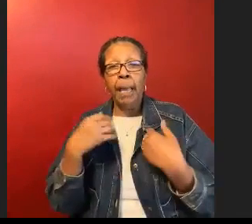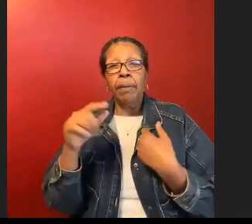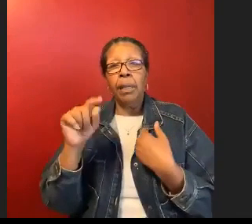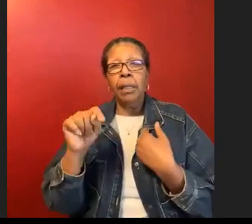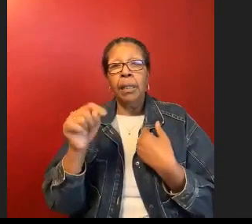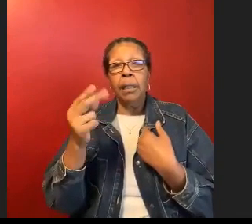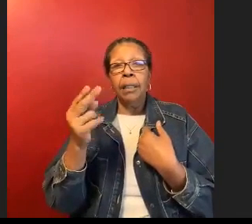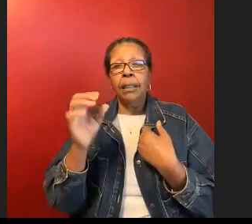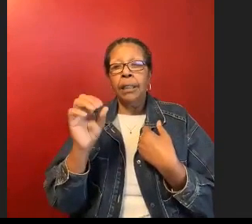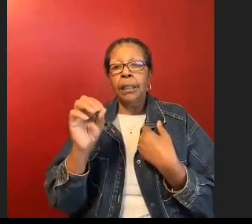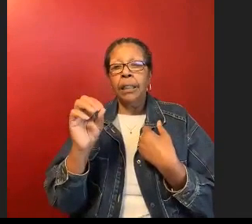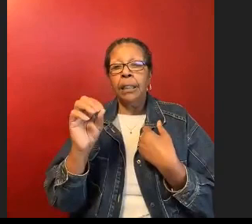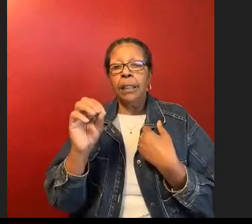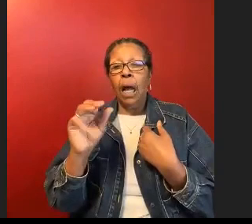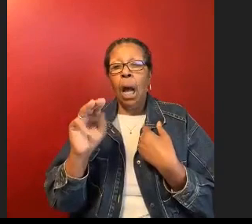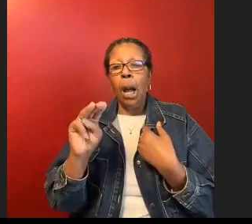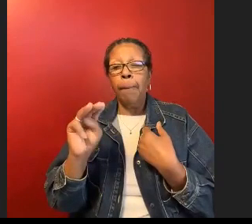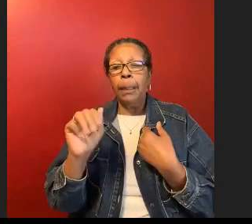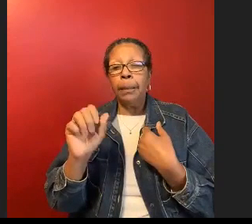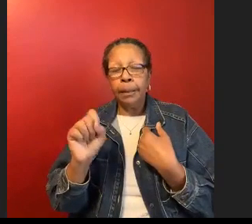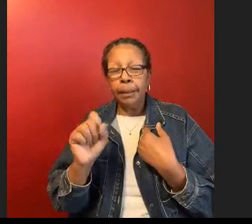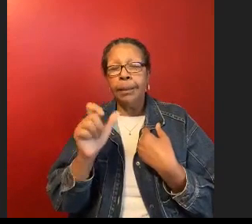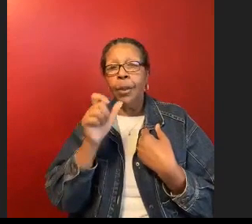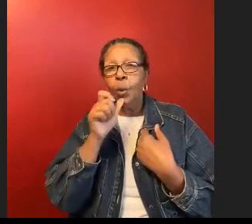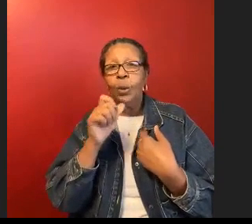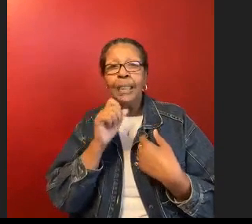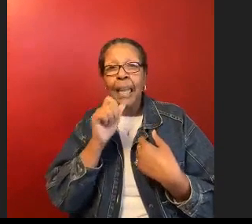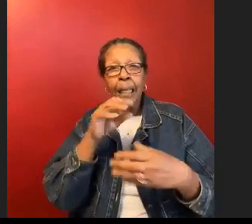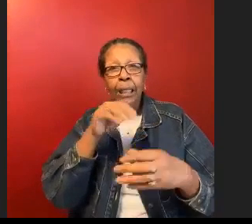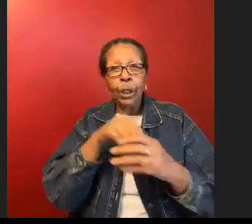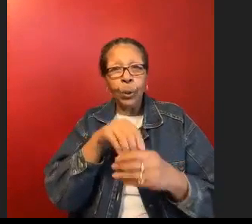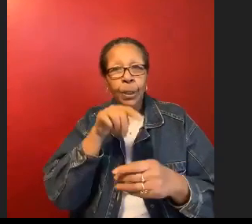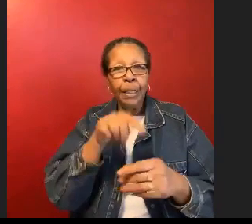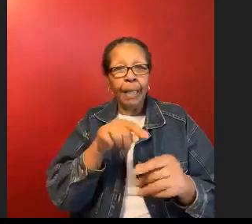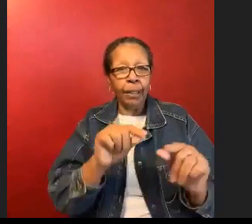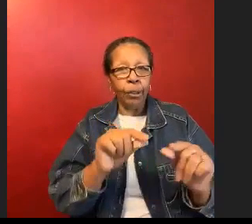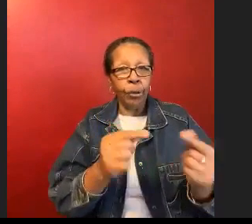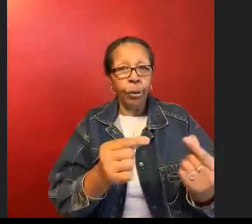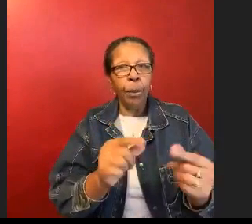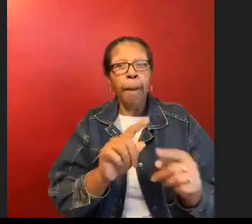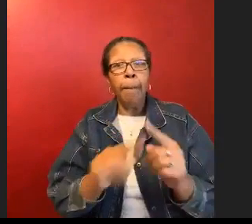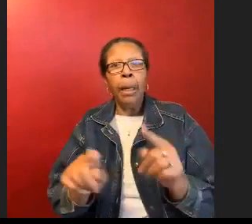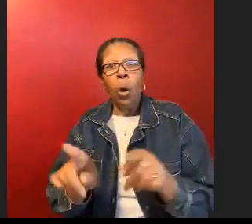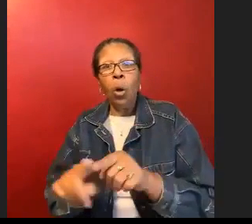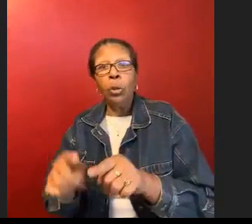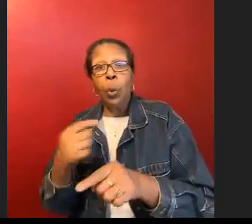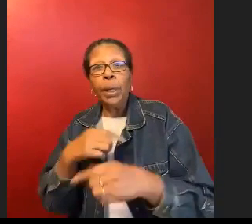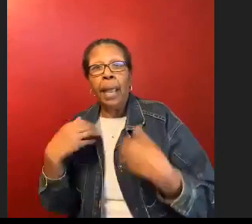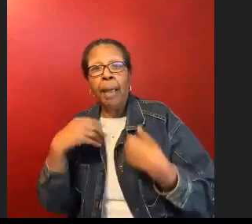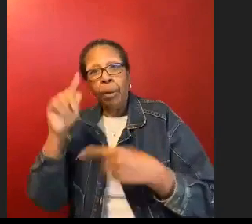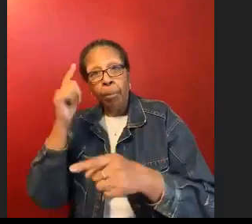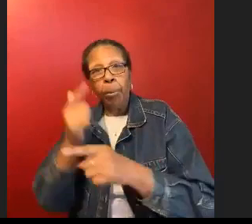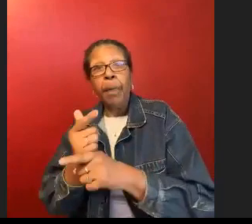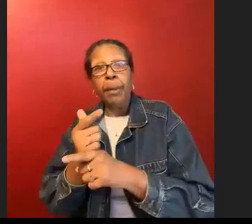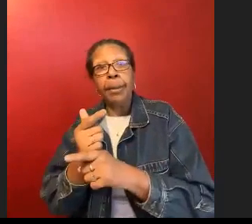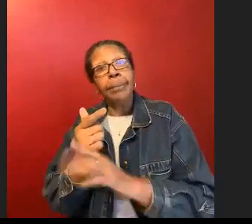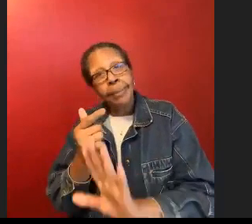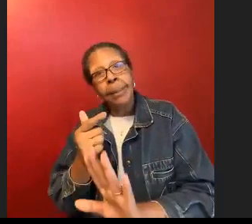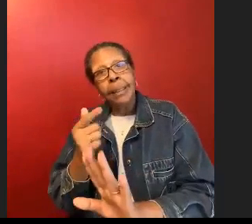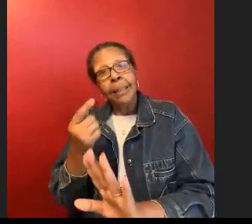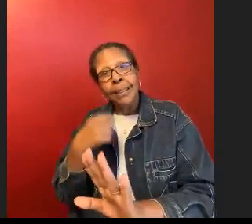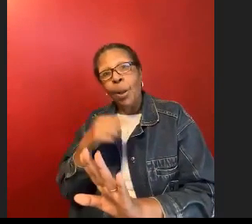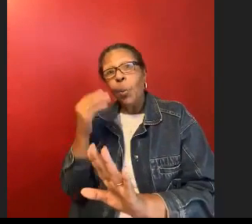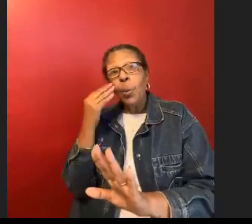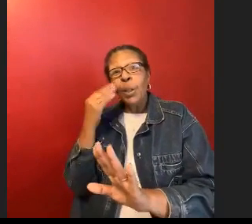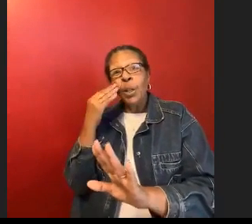absent from this larger group, but there is a brother who, and what do we know about twins? But generally speaking, they